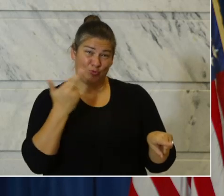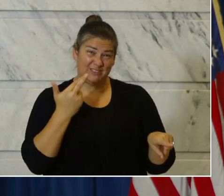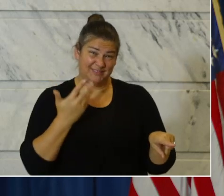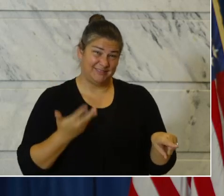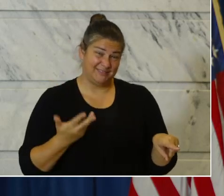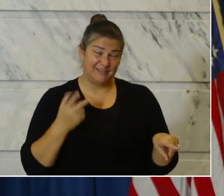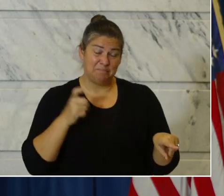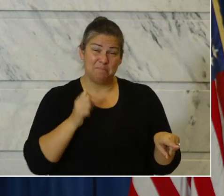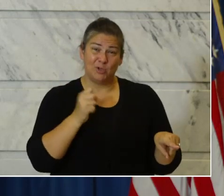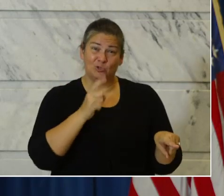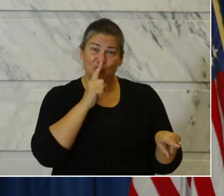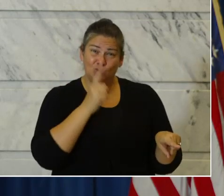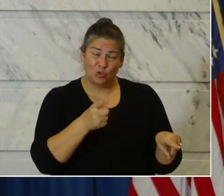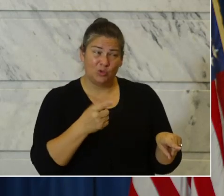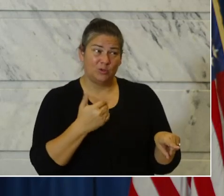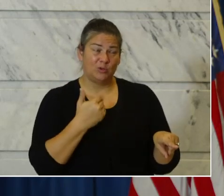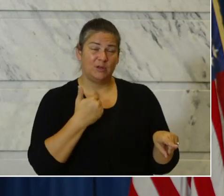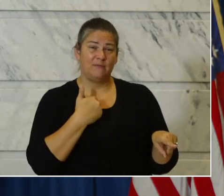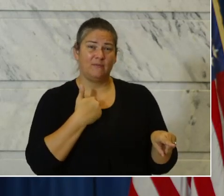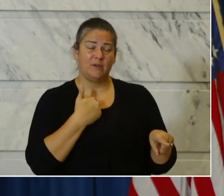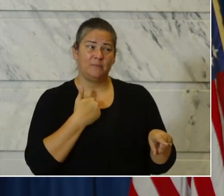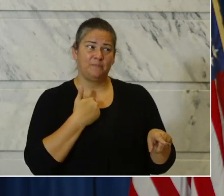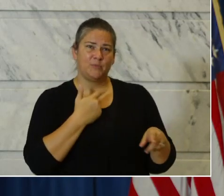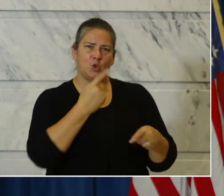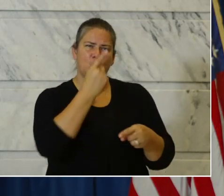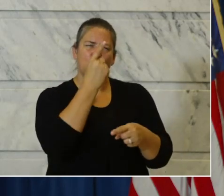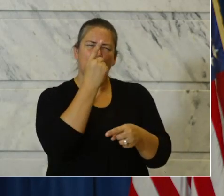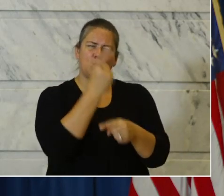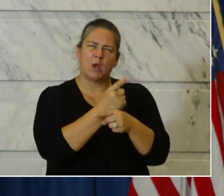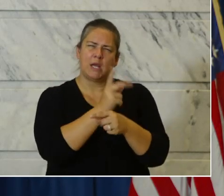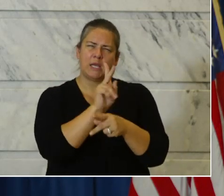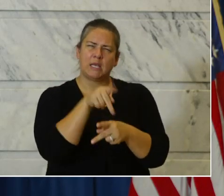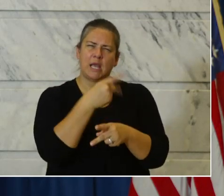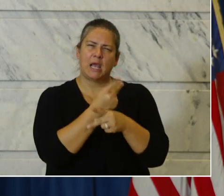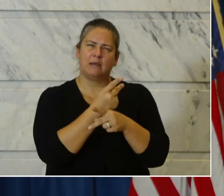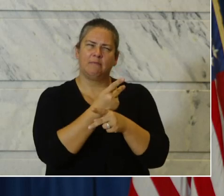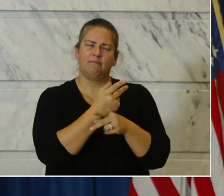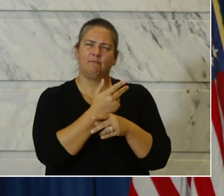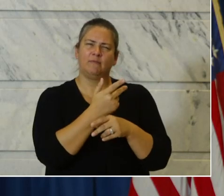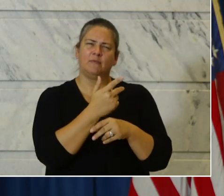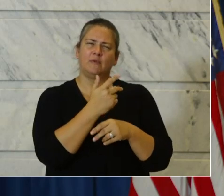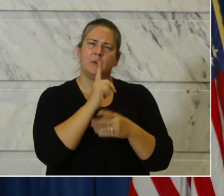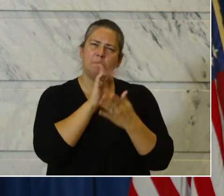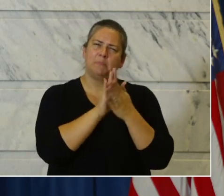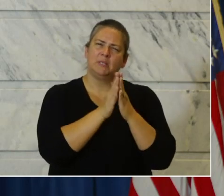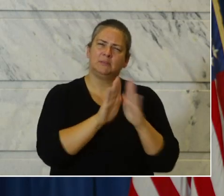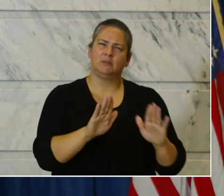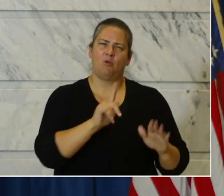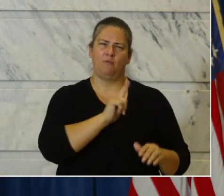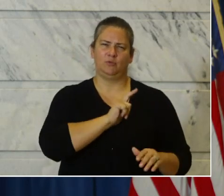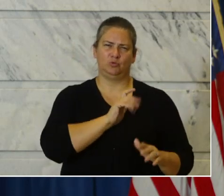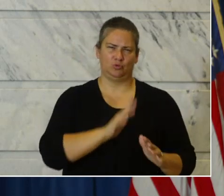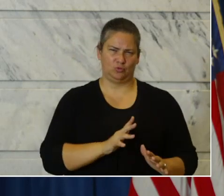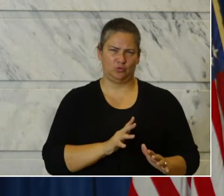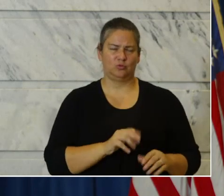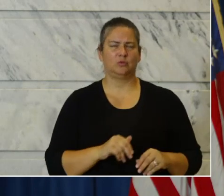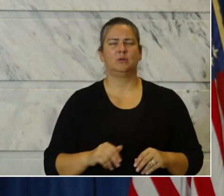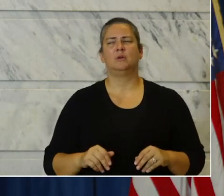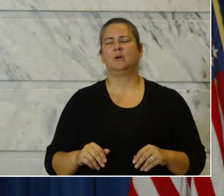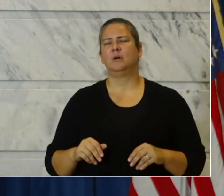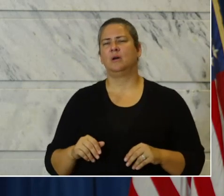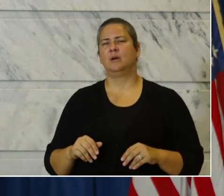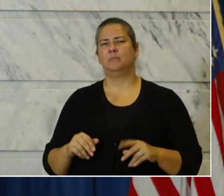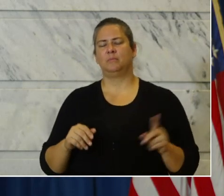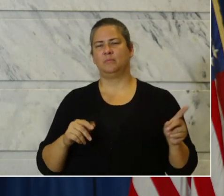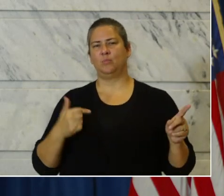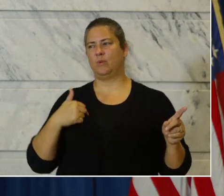ensuring that we have the right type of peace officers there. And we saw going back when we had the Angry